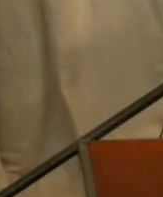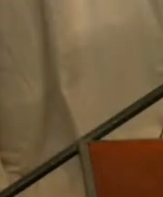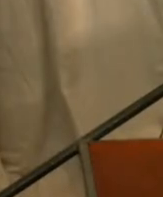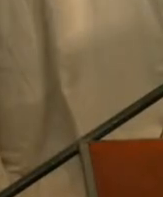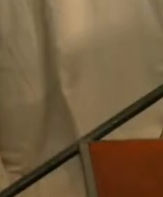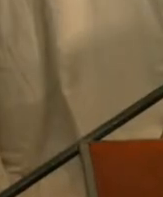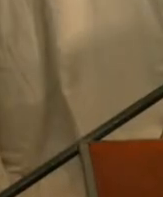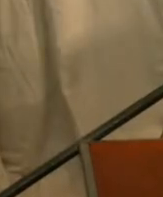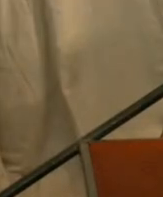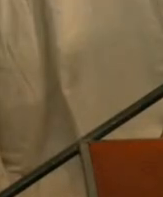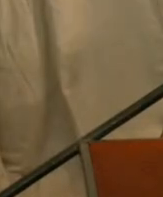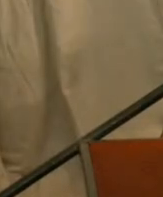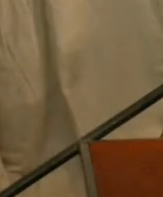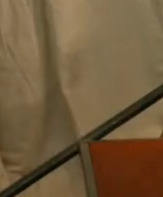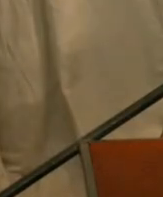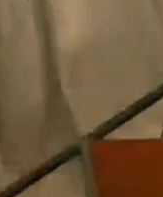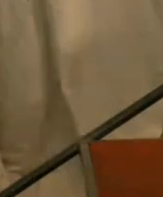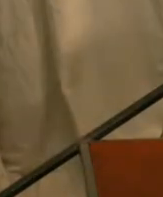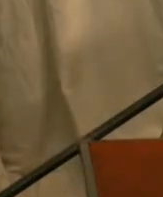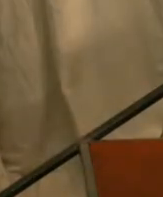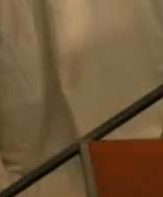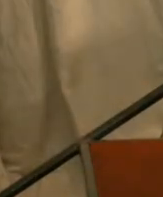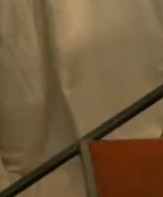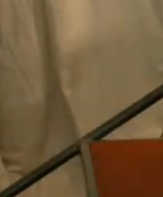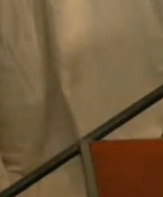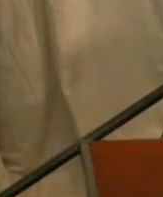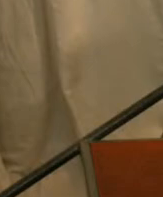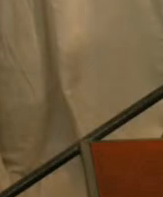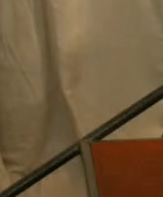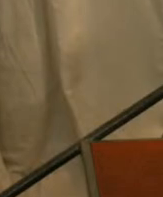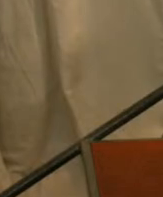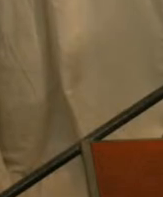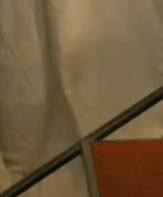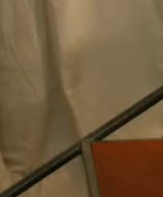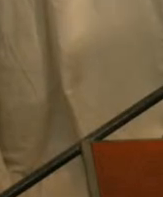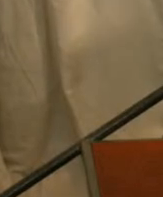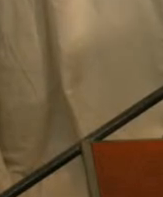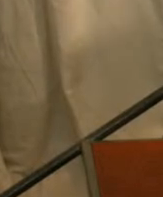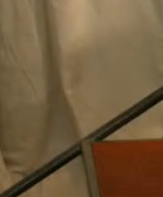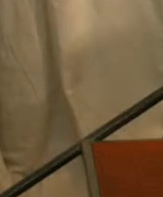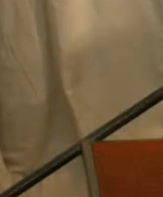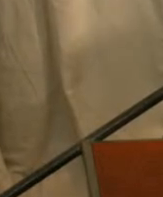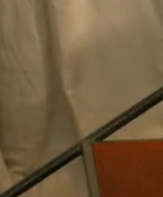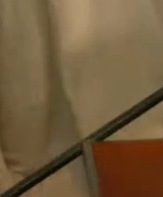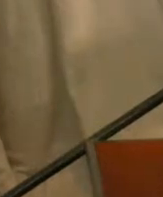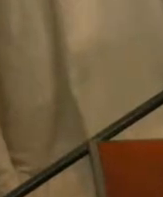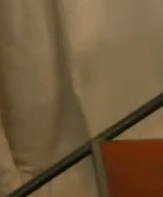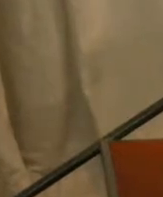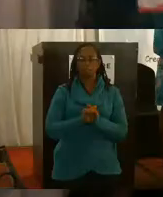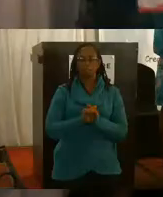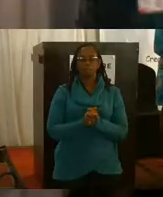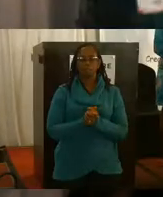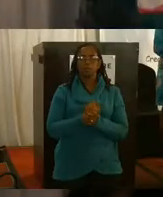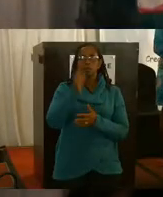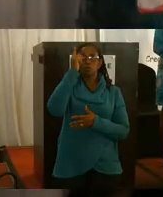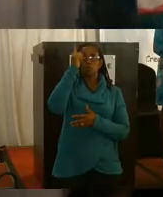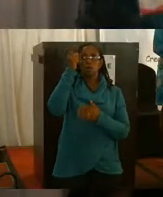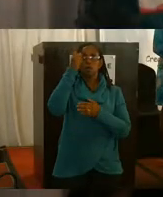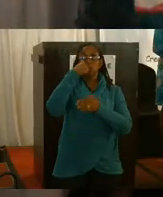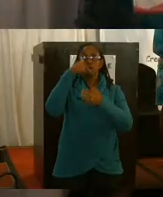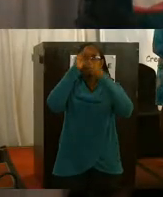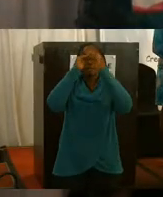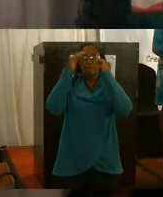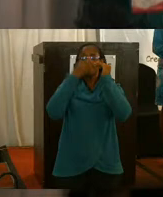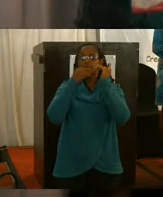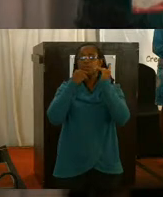so let us pray in the name of the Father the Son and the Holy Spirit God our heavenly father we thank